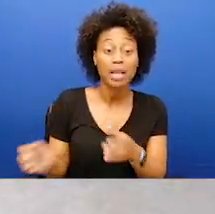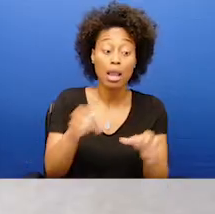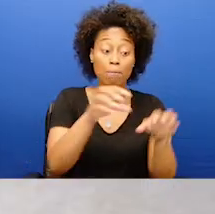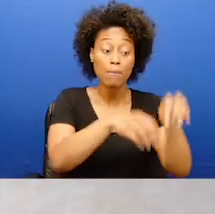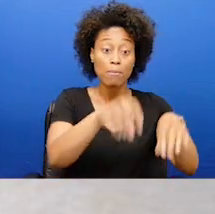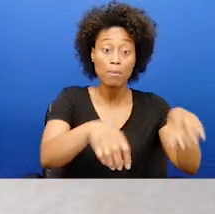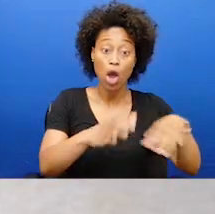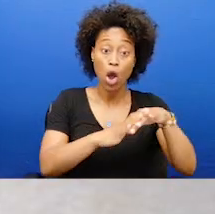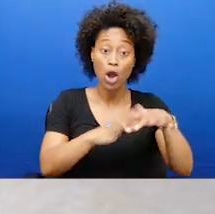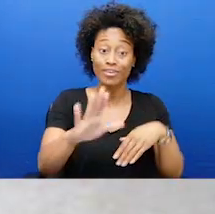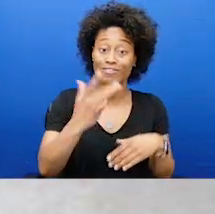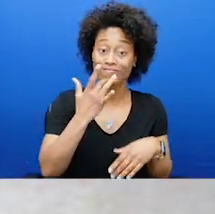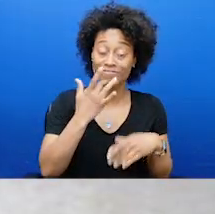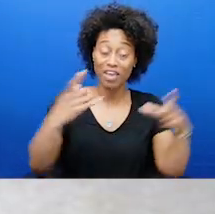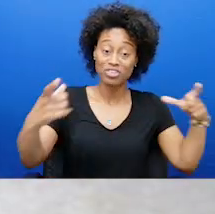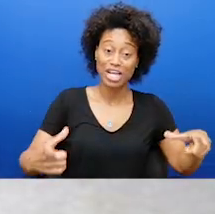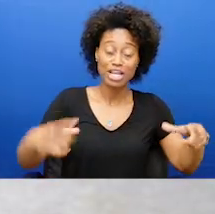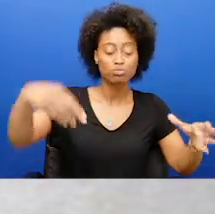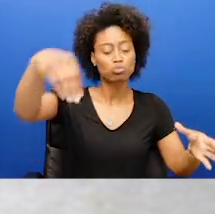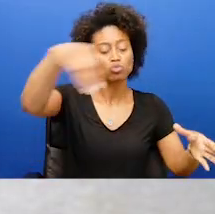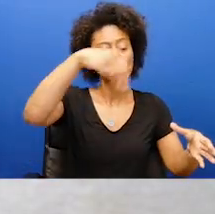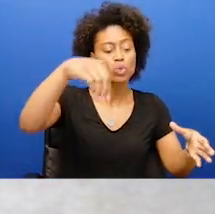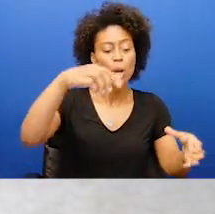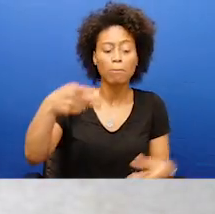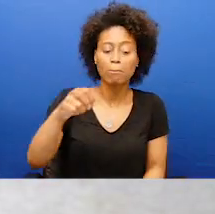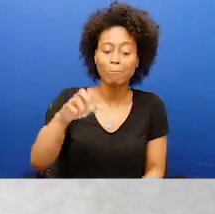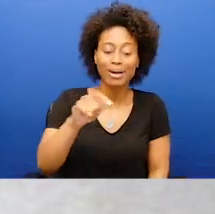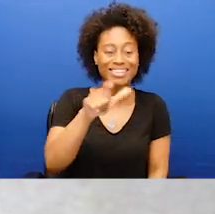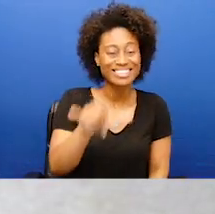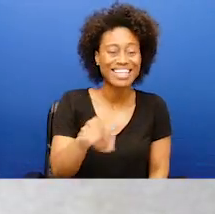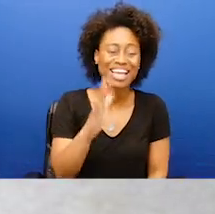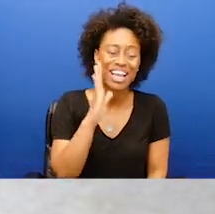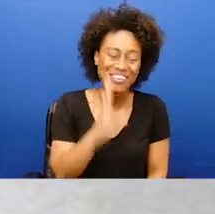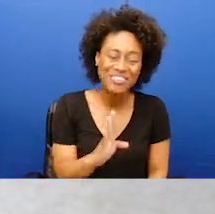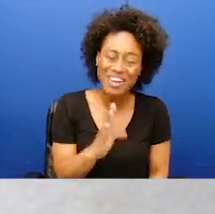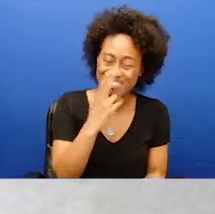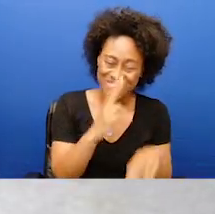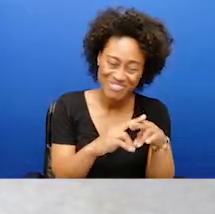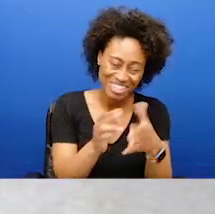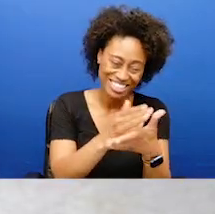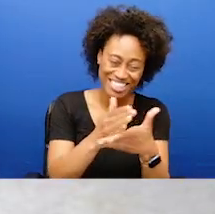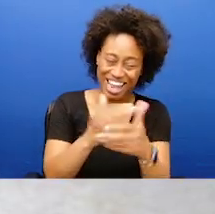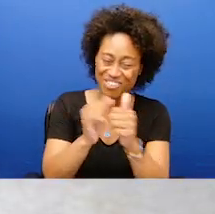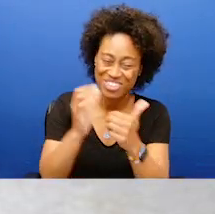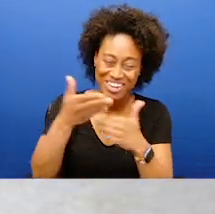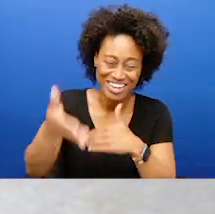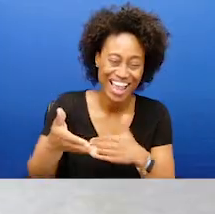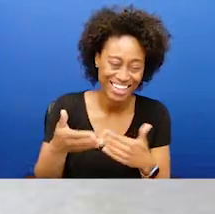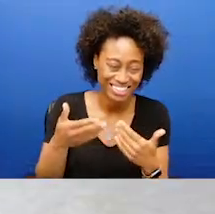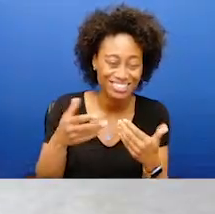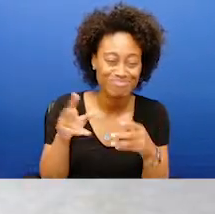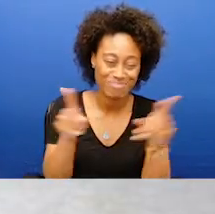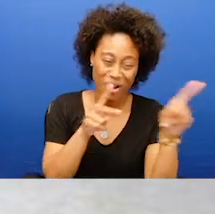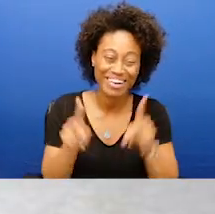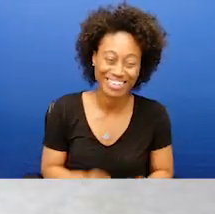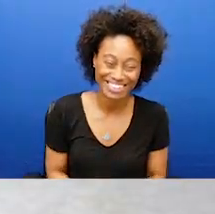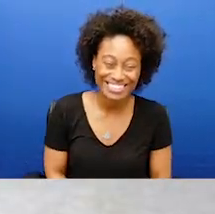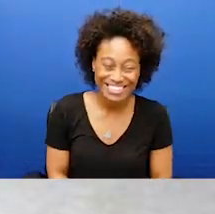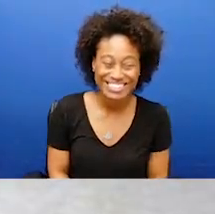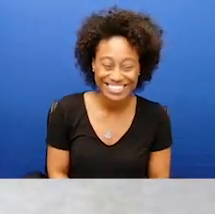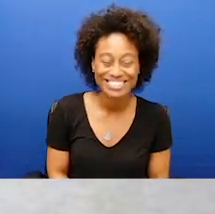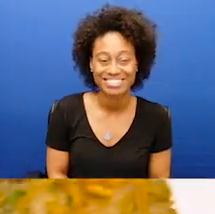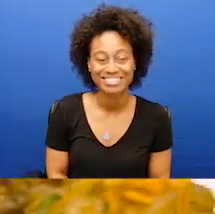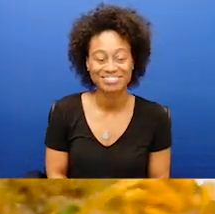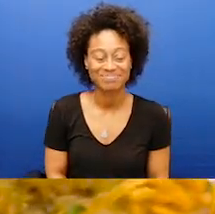Now plate them on your favorite dish and then sprinkle with a little bit of parsley, and these are going to be so fun to share